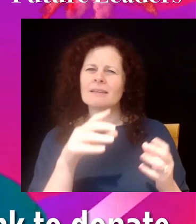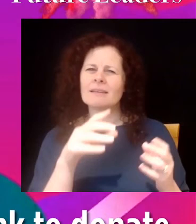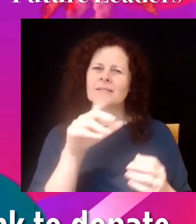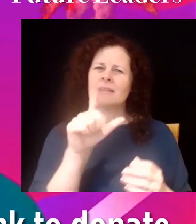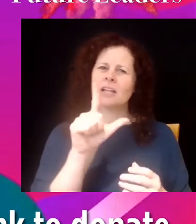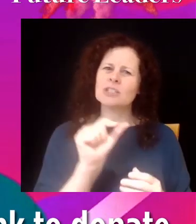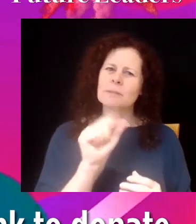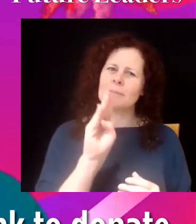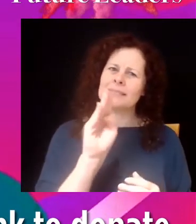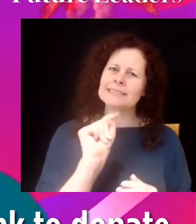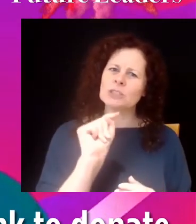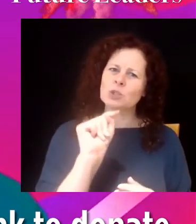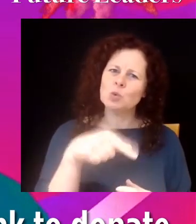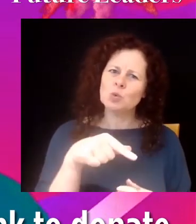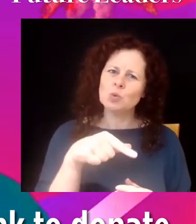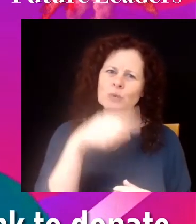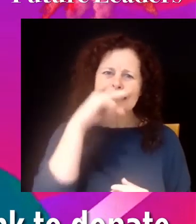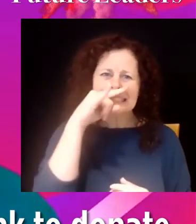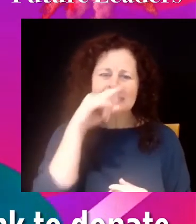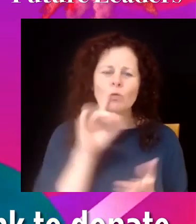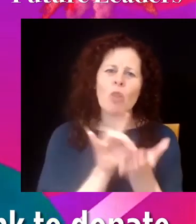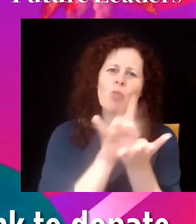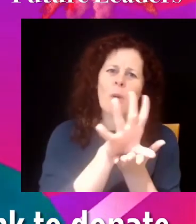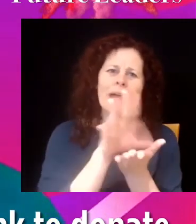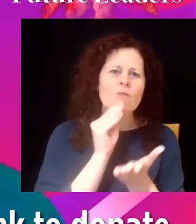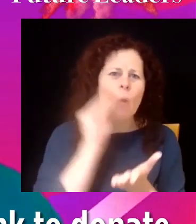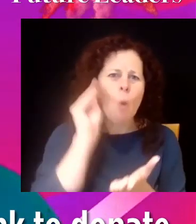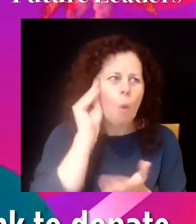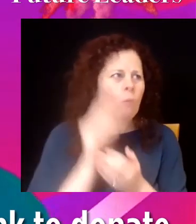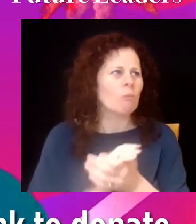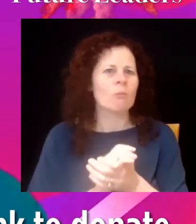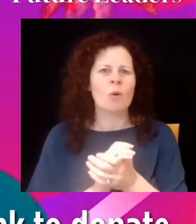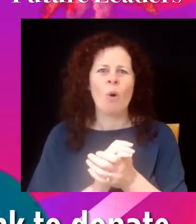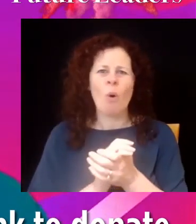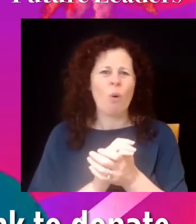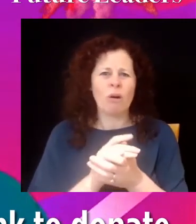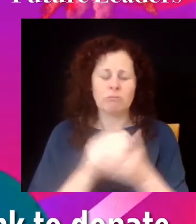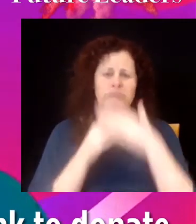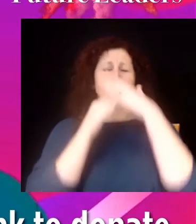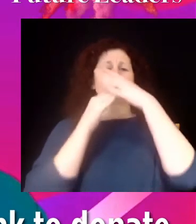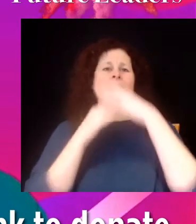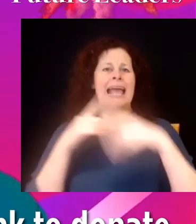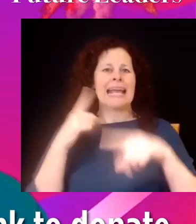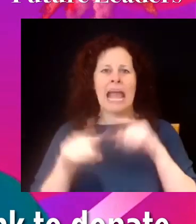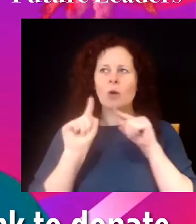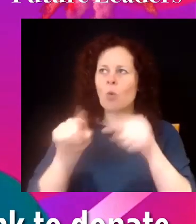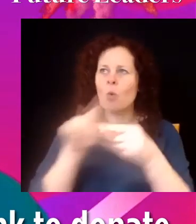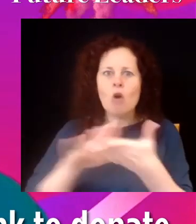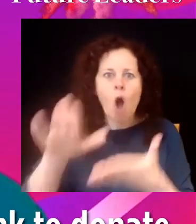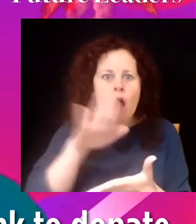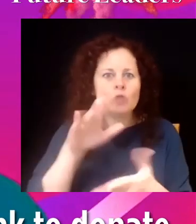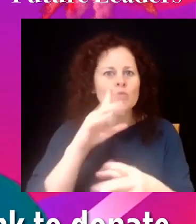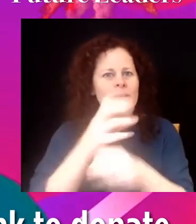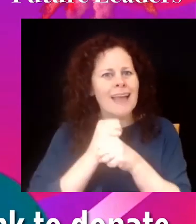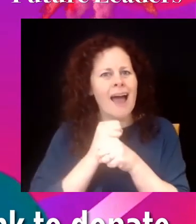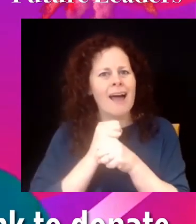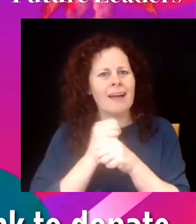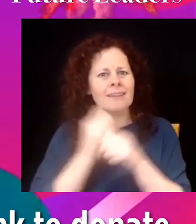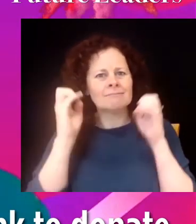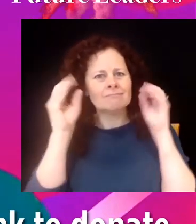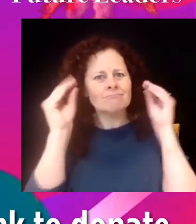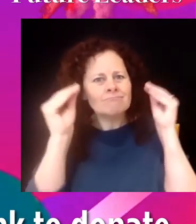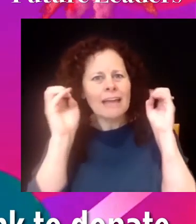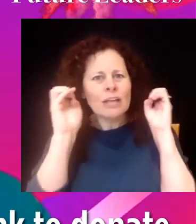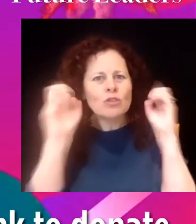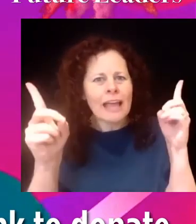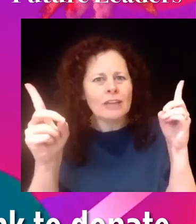thrown out of their homes. Too many of them can't go to school, can't go to a post-secondary school and get a college education. And